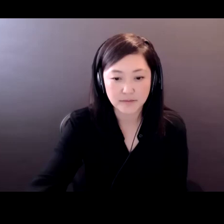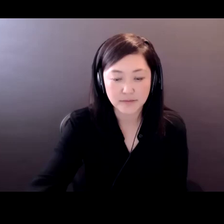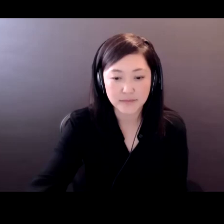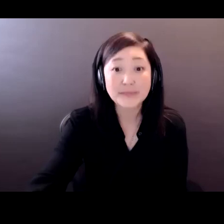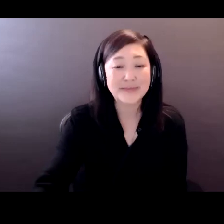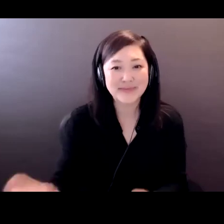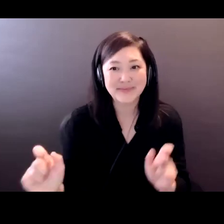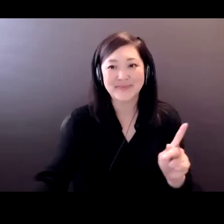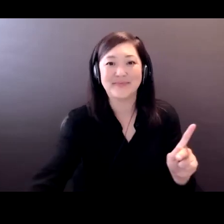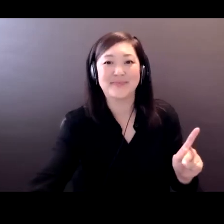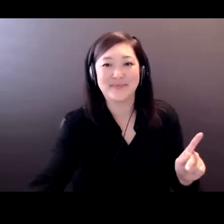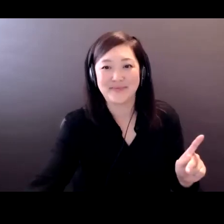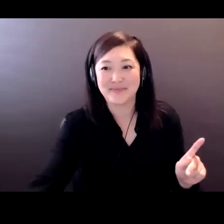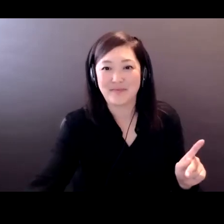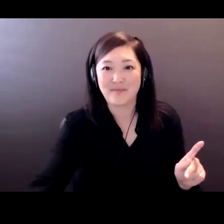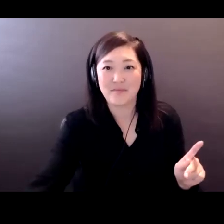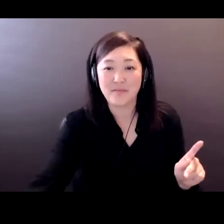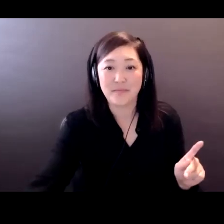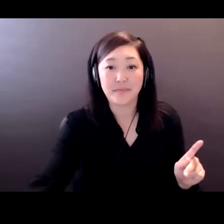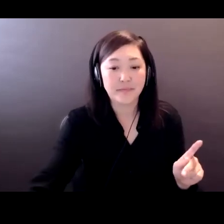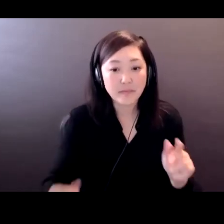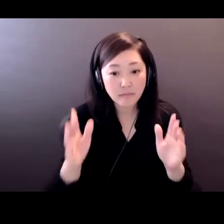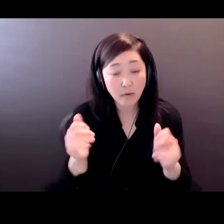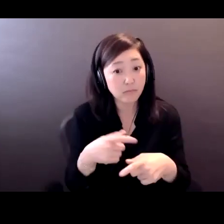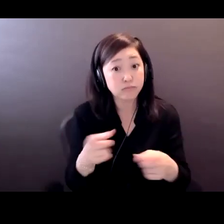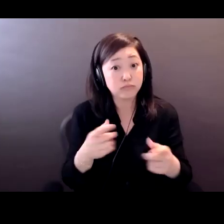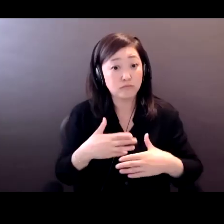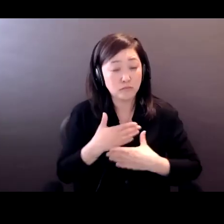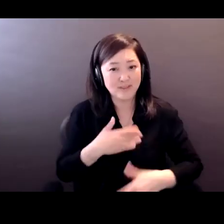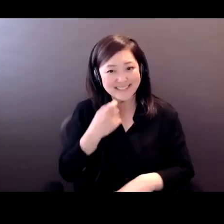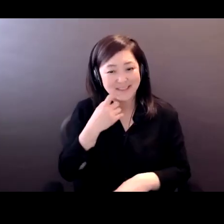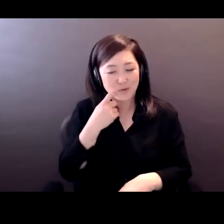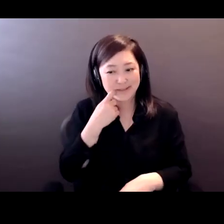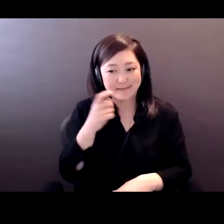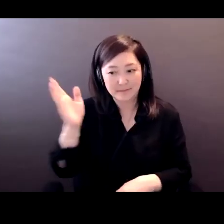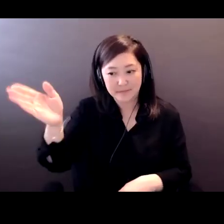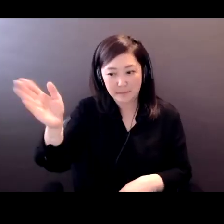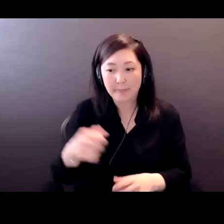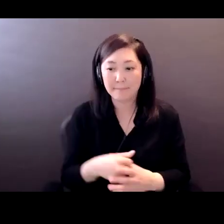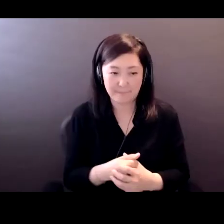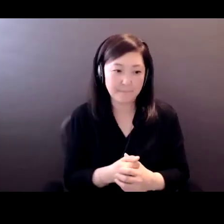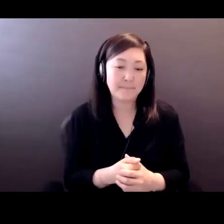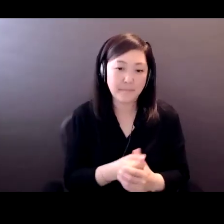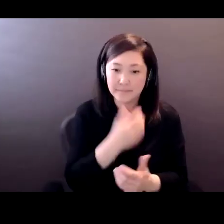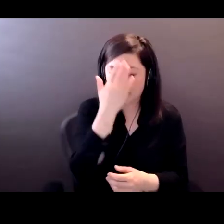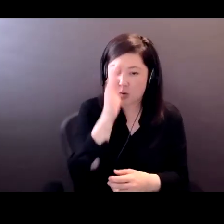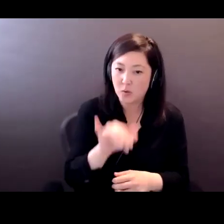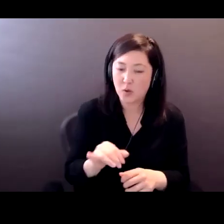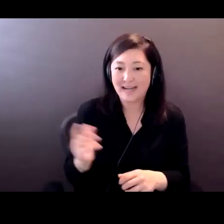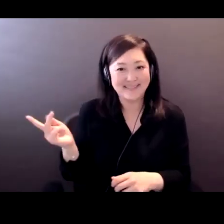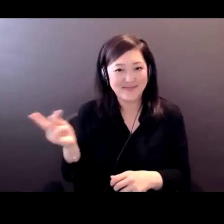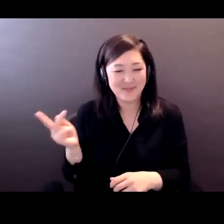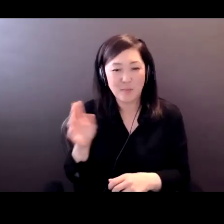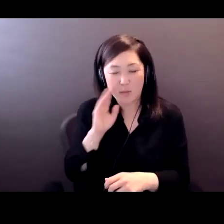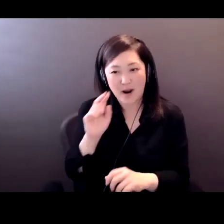All right. Well, I hope you enjoyed this presentation as much as I did. And I know that Marie and Helen will be watching the recording